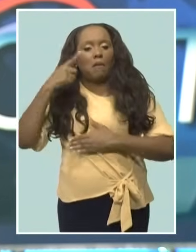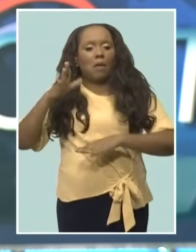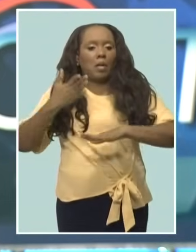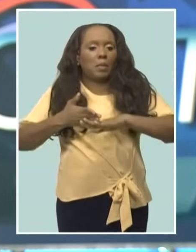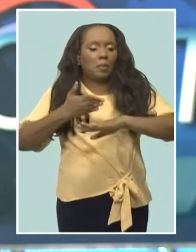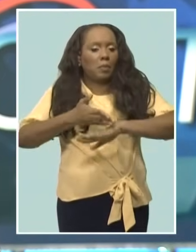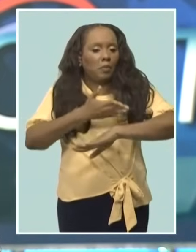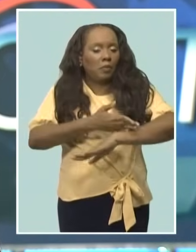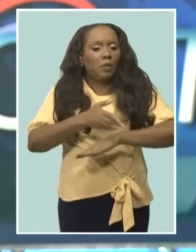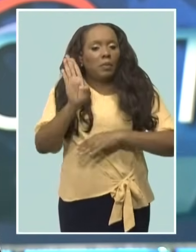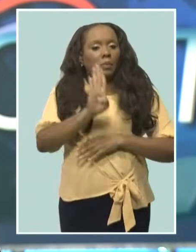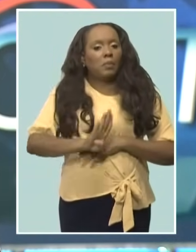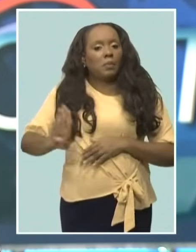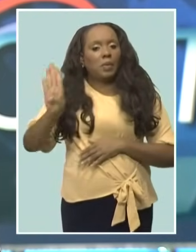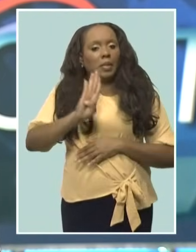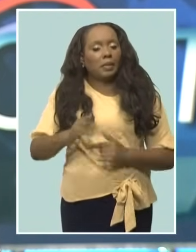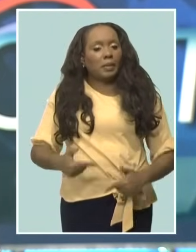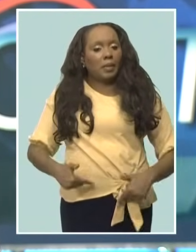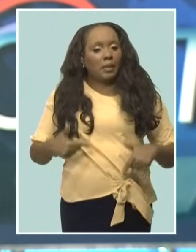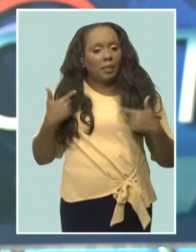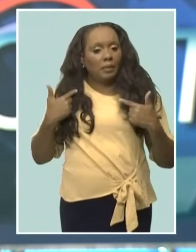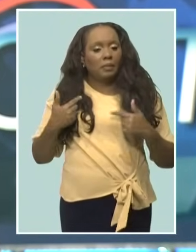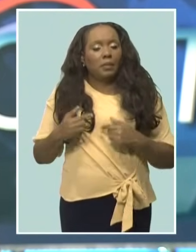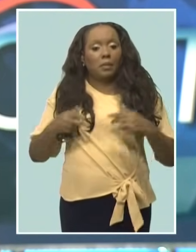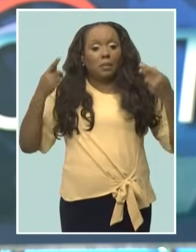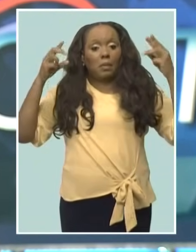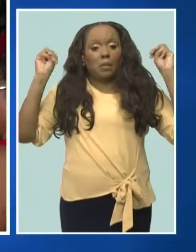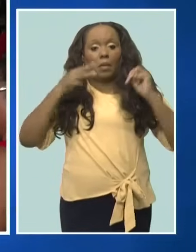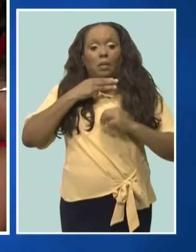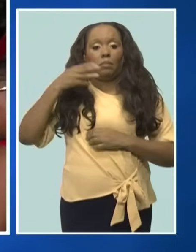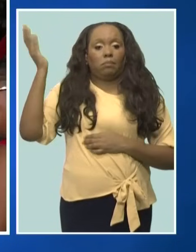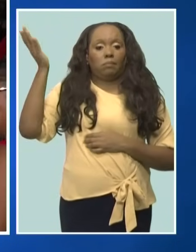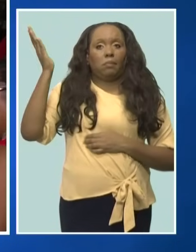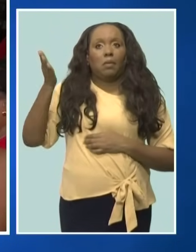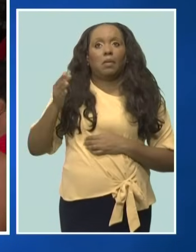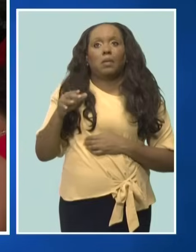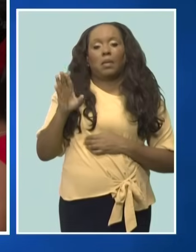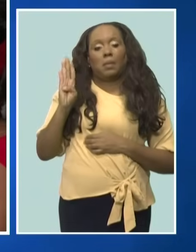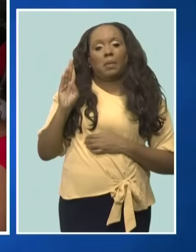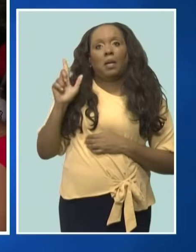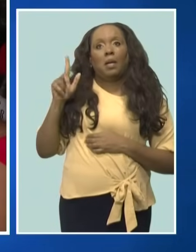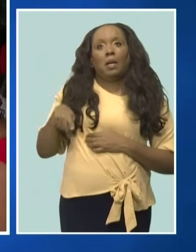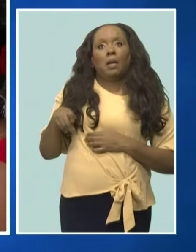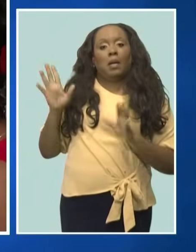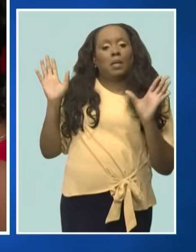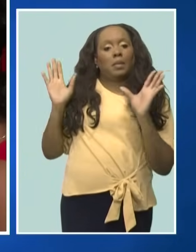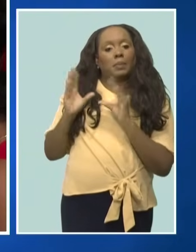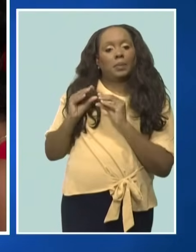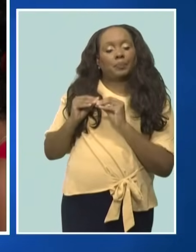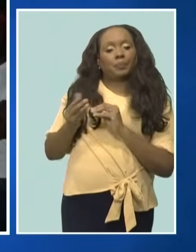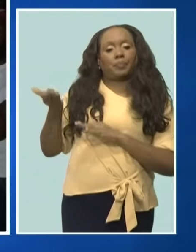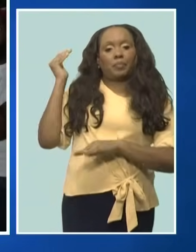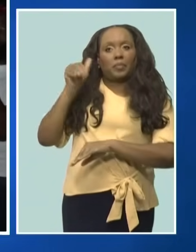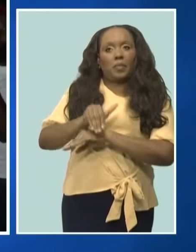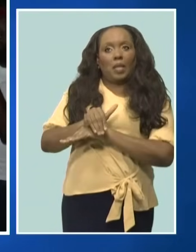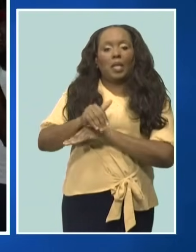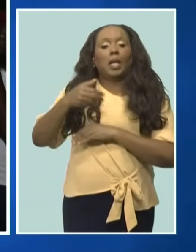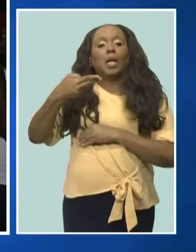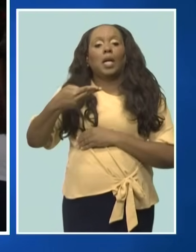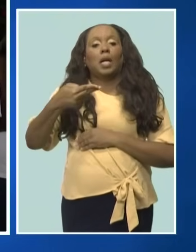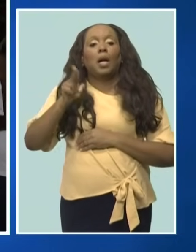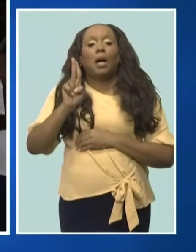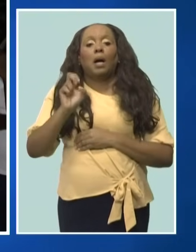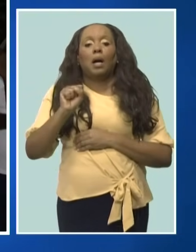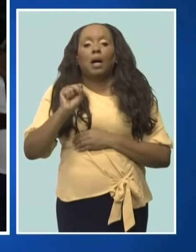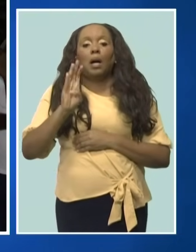lives of Barbadians. Prime Minister Amore Mley made the point during a Barbados Labour Party spot meeting in Husbands Road, St. James last